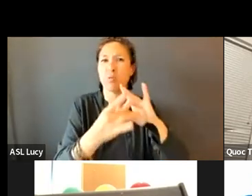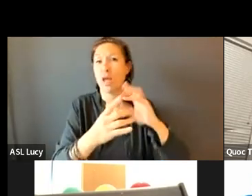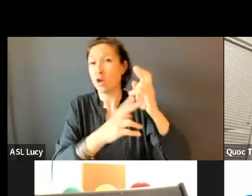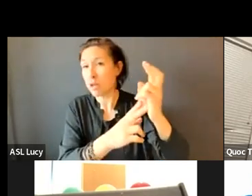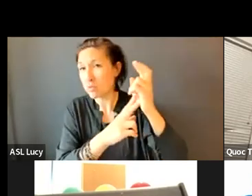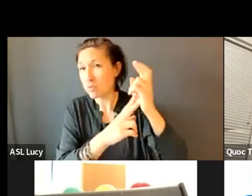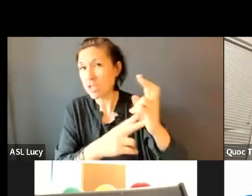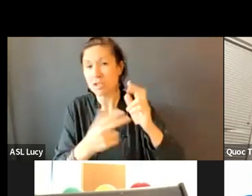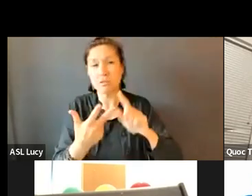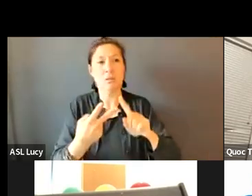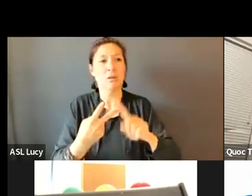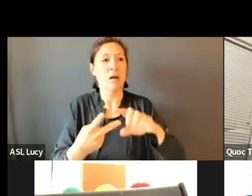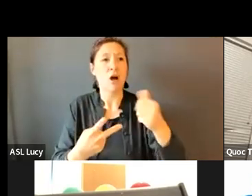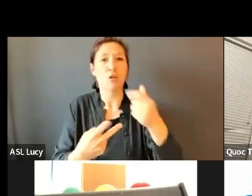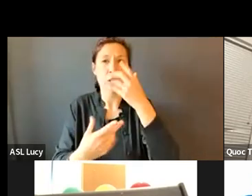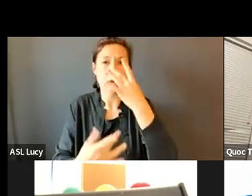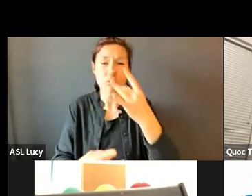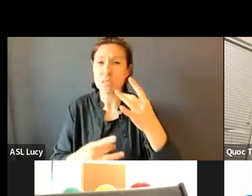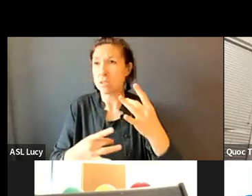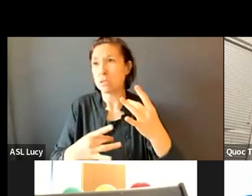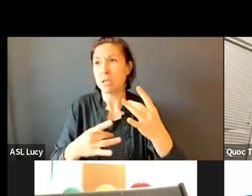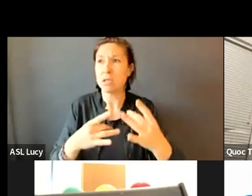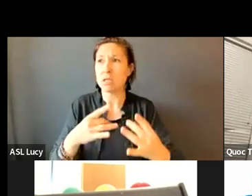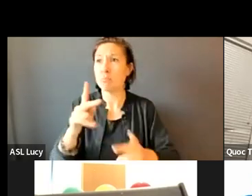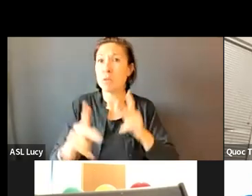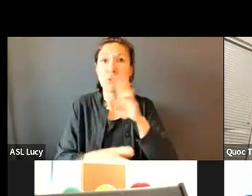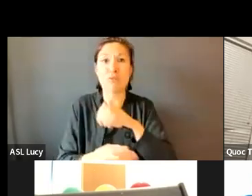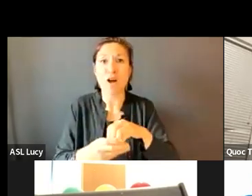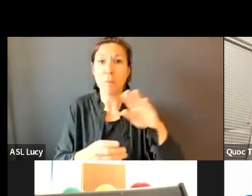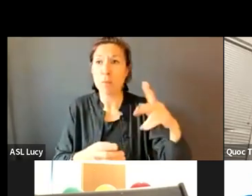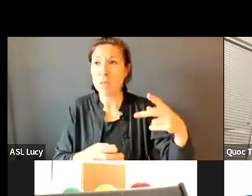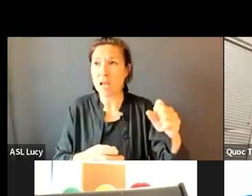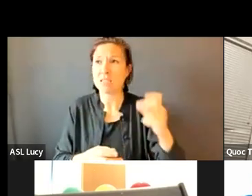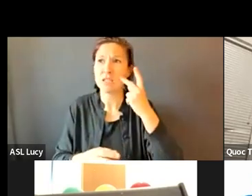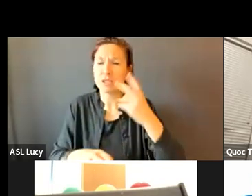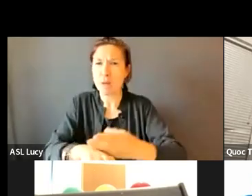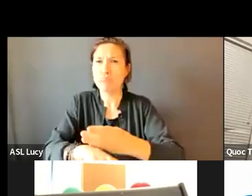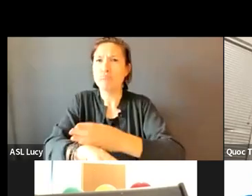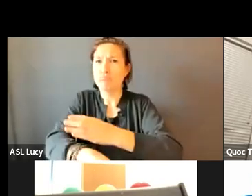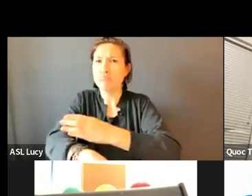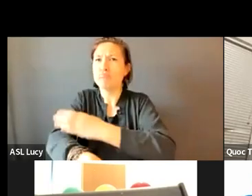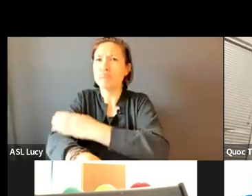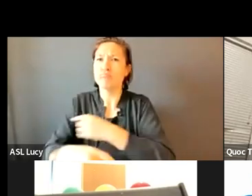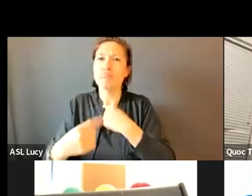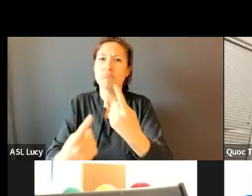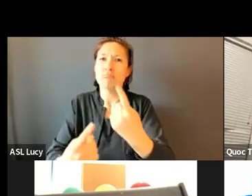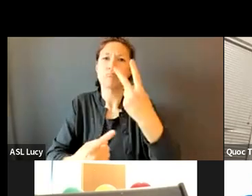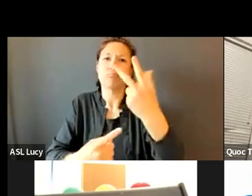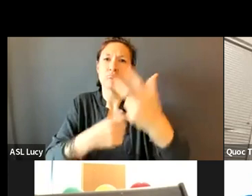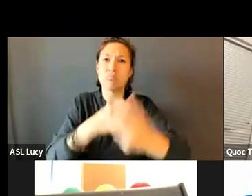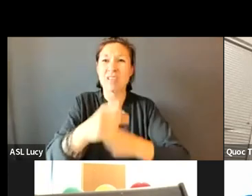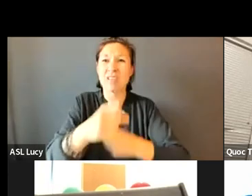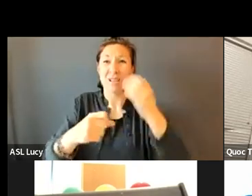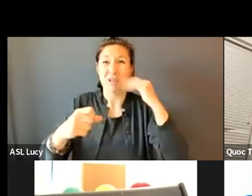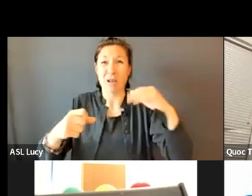stakeholders within BPS to make some really good progress over the last several years in moving a large system in